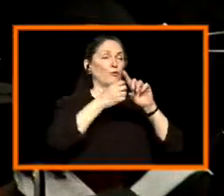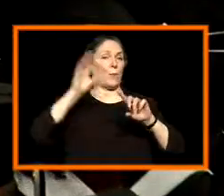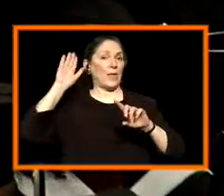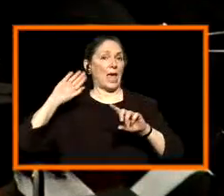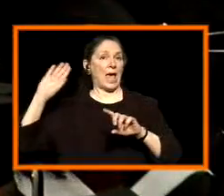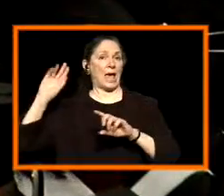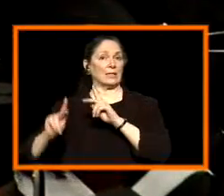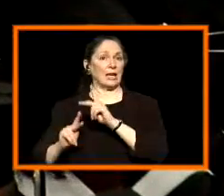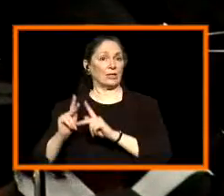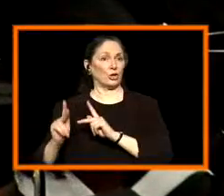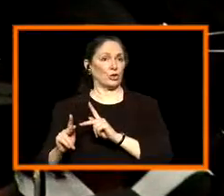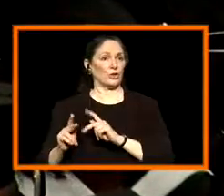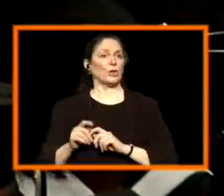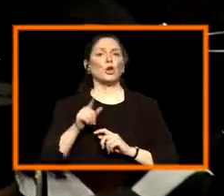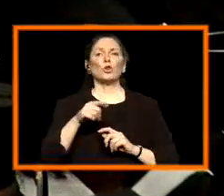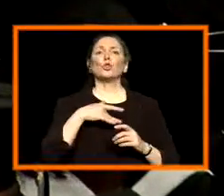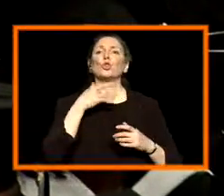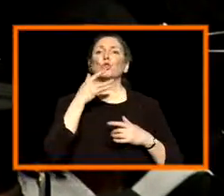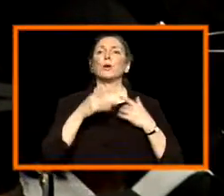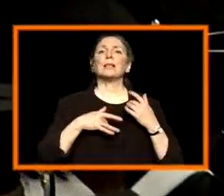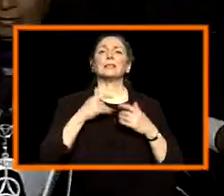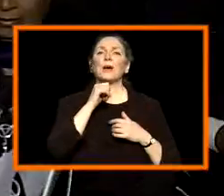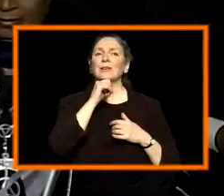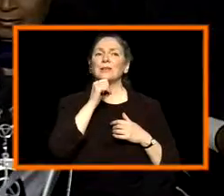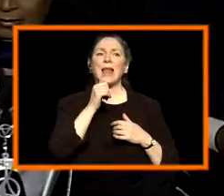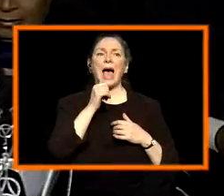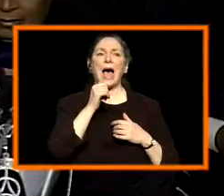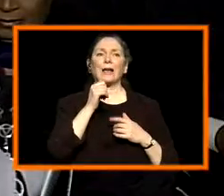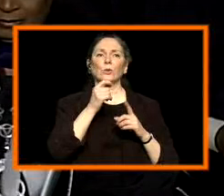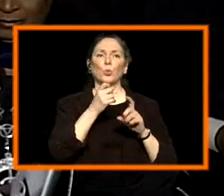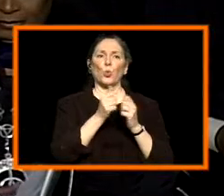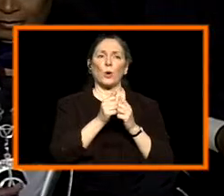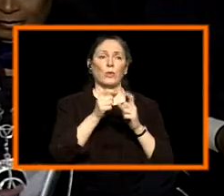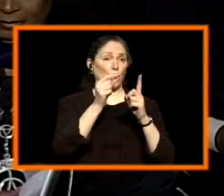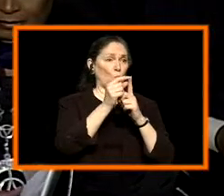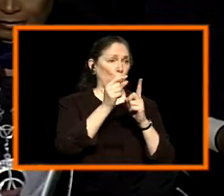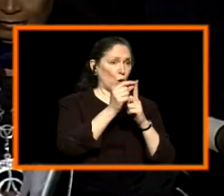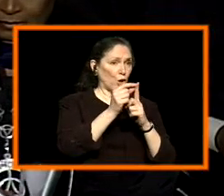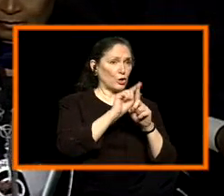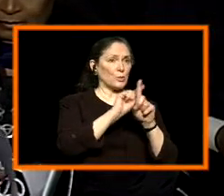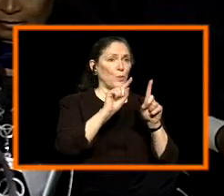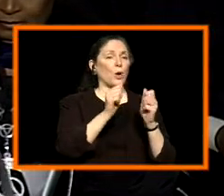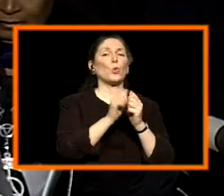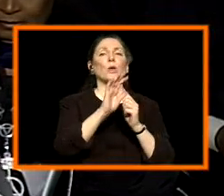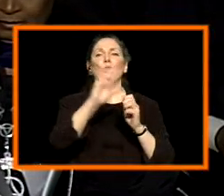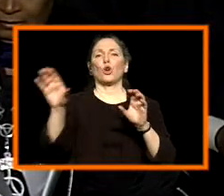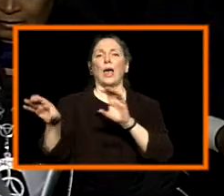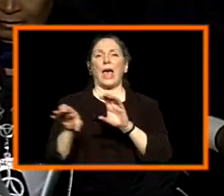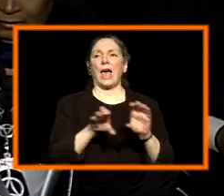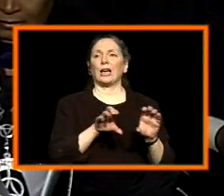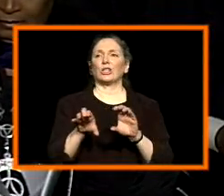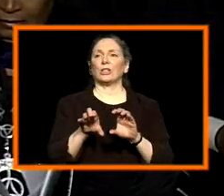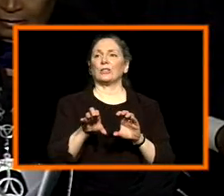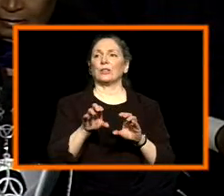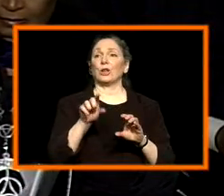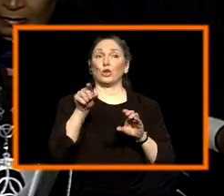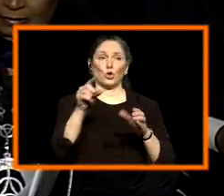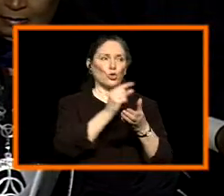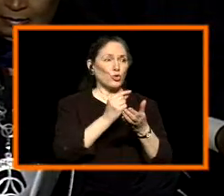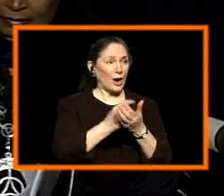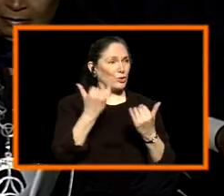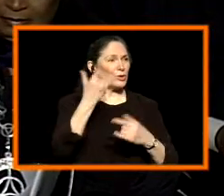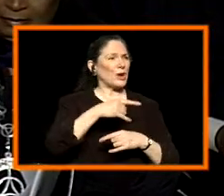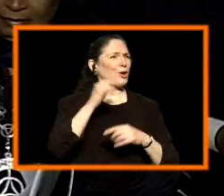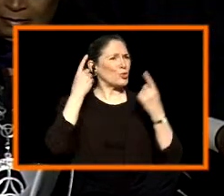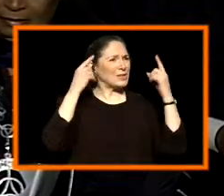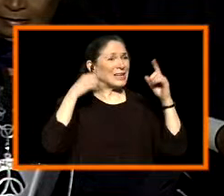ancestors. You inspire not by your words, but by your actions. And you're graduating today. You